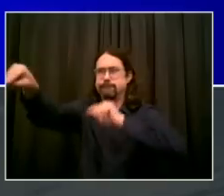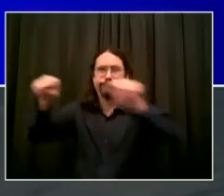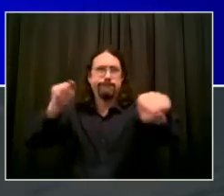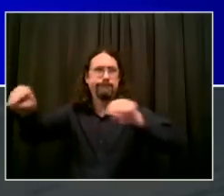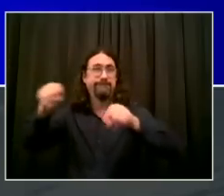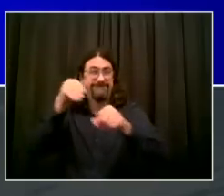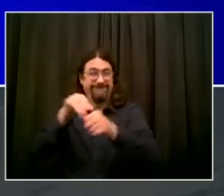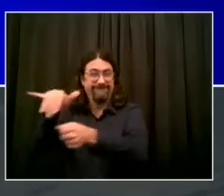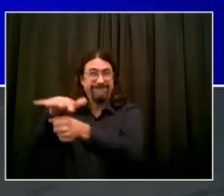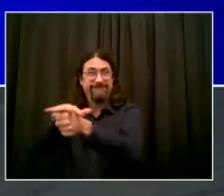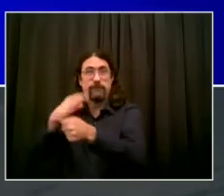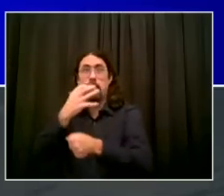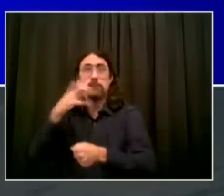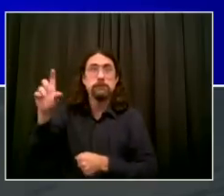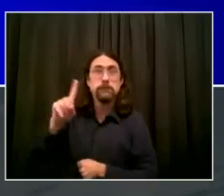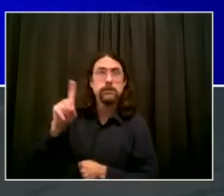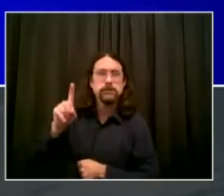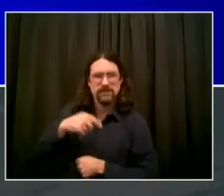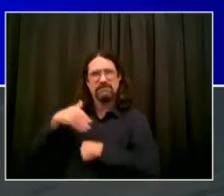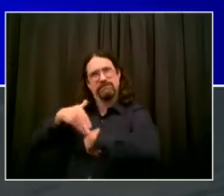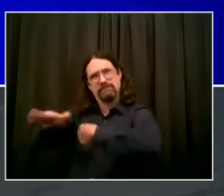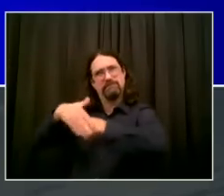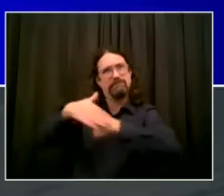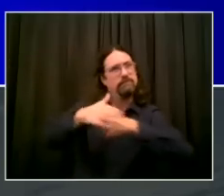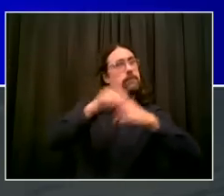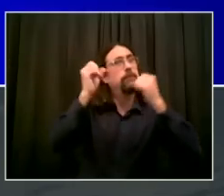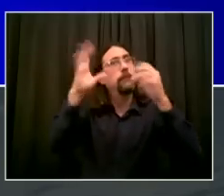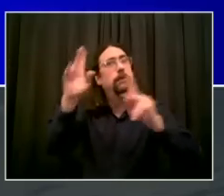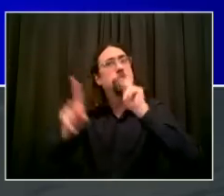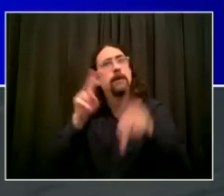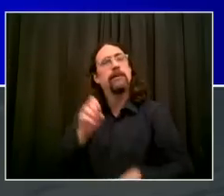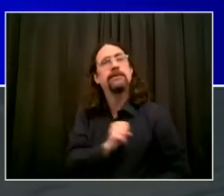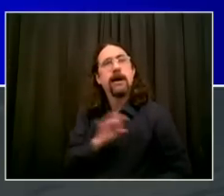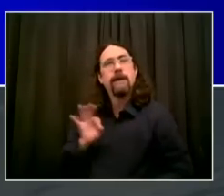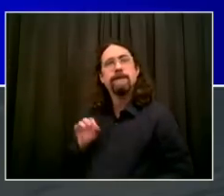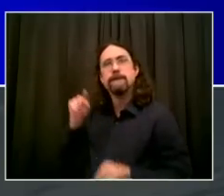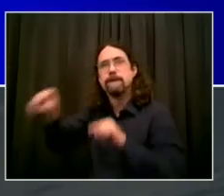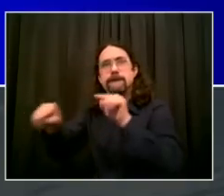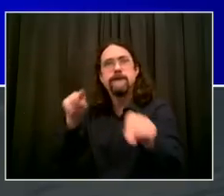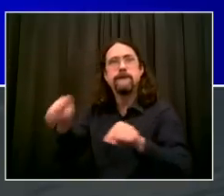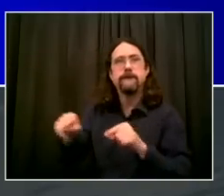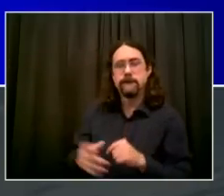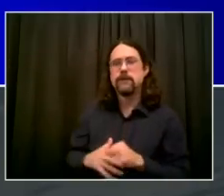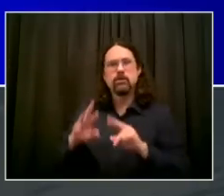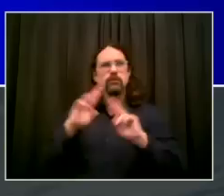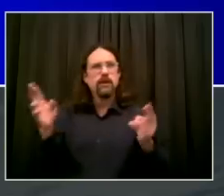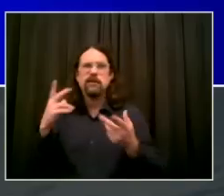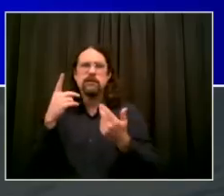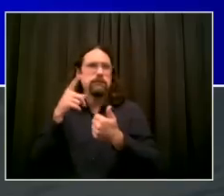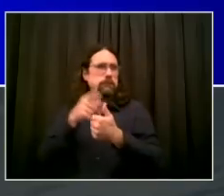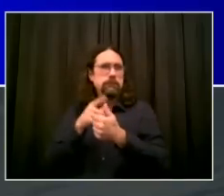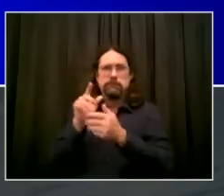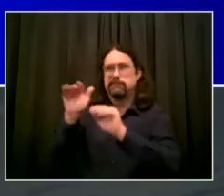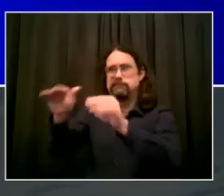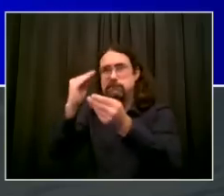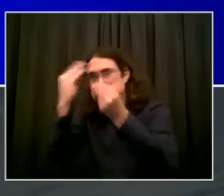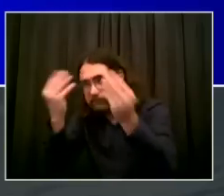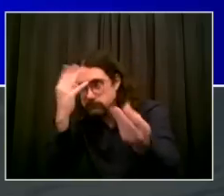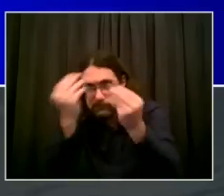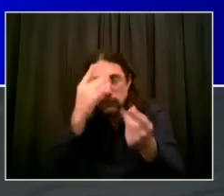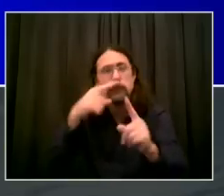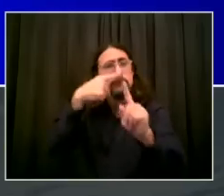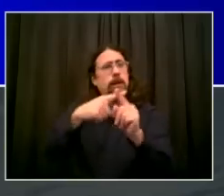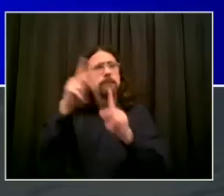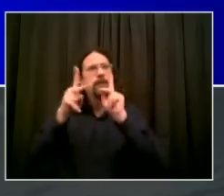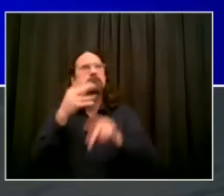goal here is that everyone follows the rules for their zone, as always. When we have to bring consequences to bear, we will. But